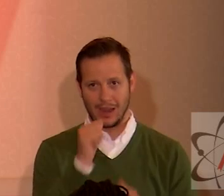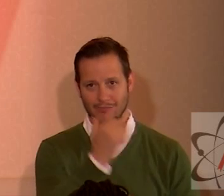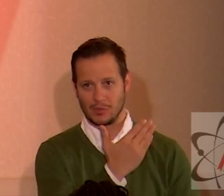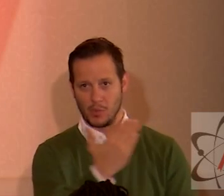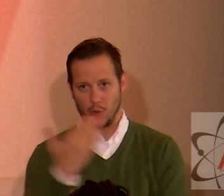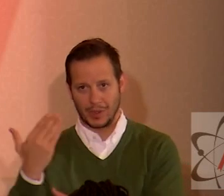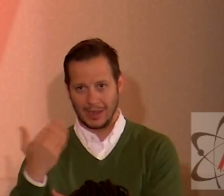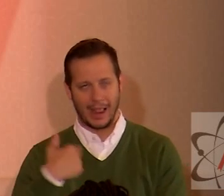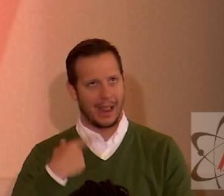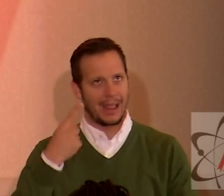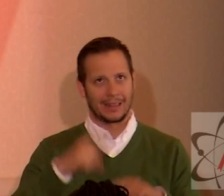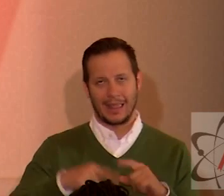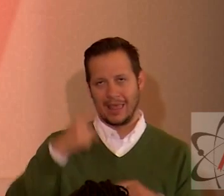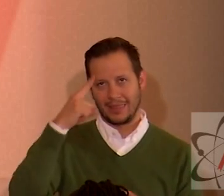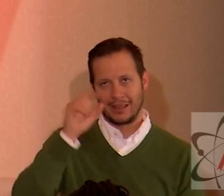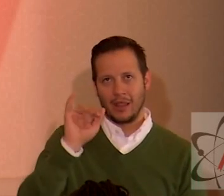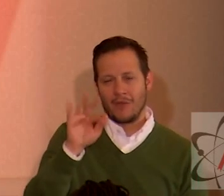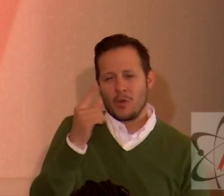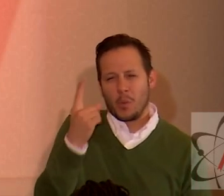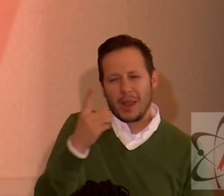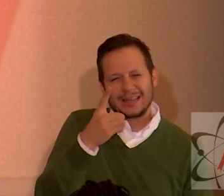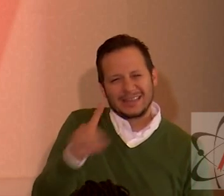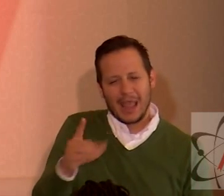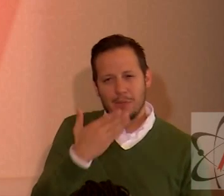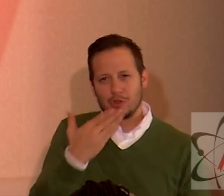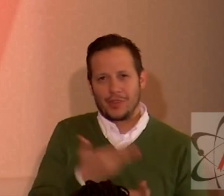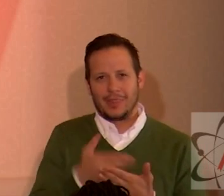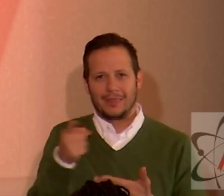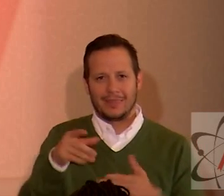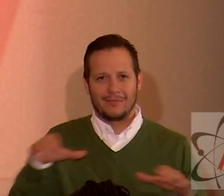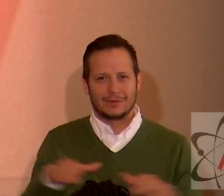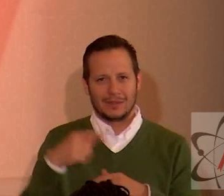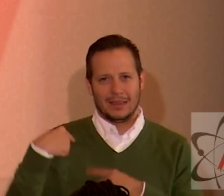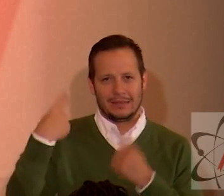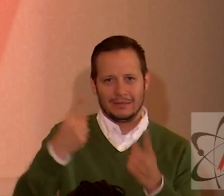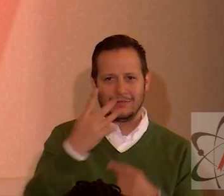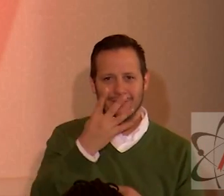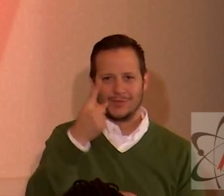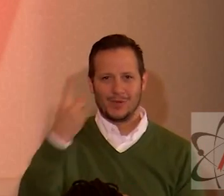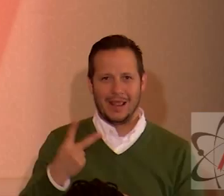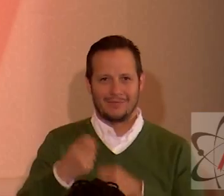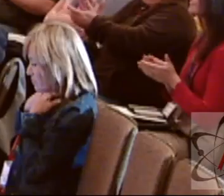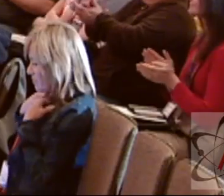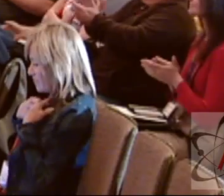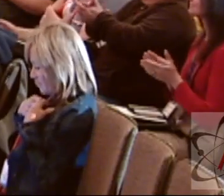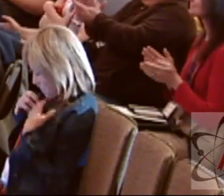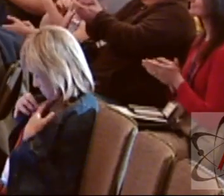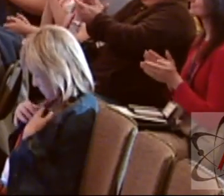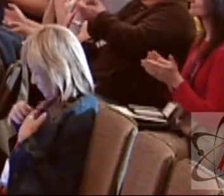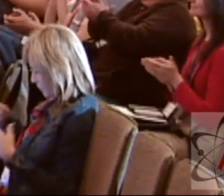I cannot think of a damn good thing they have done for 4.5 years.